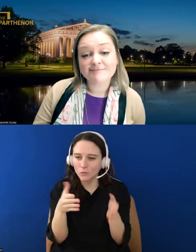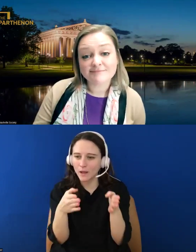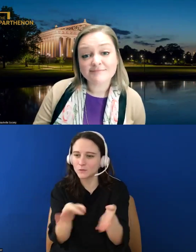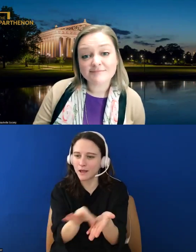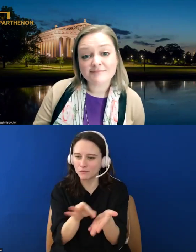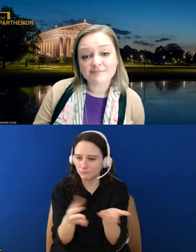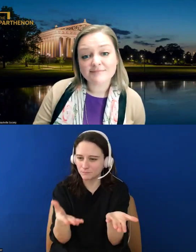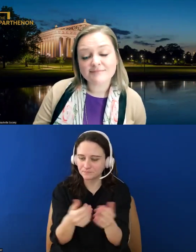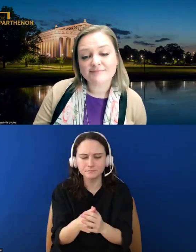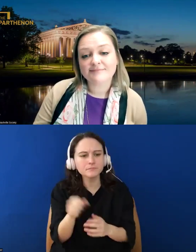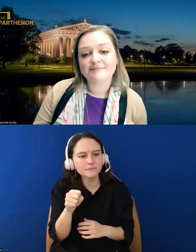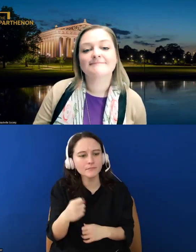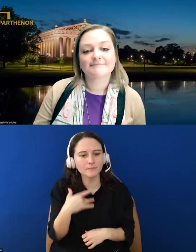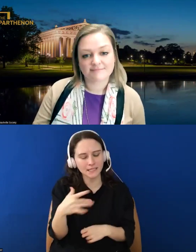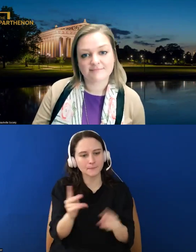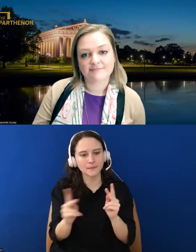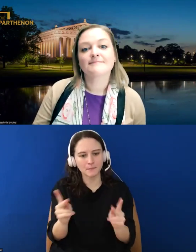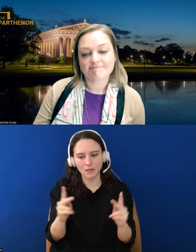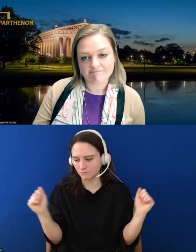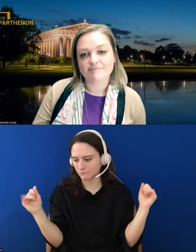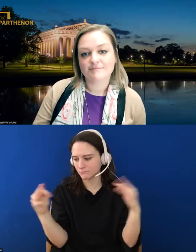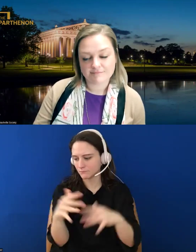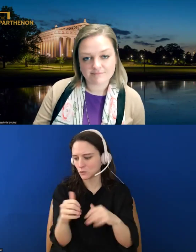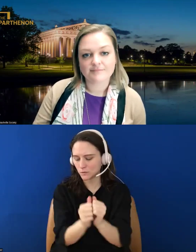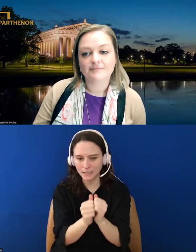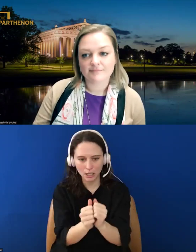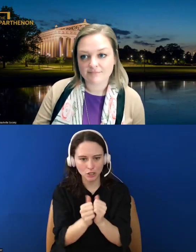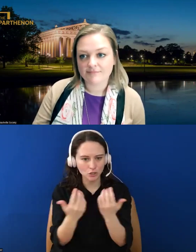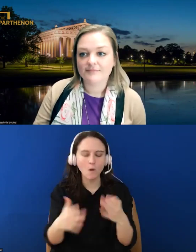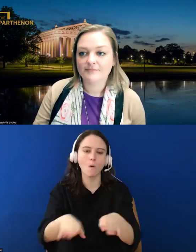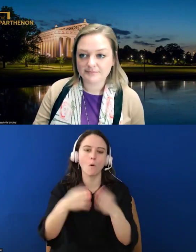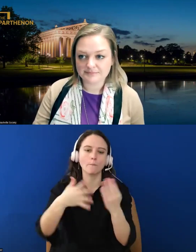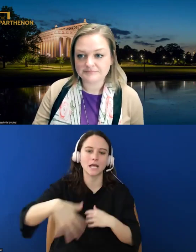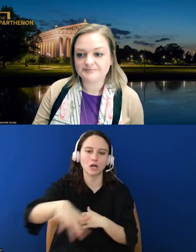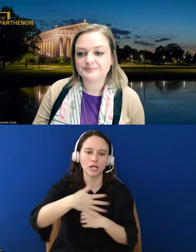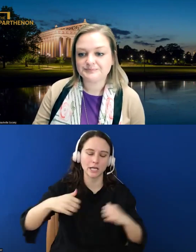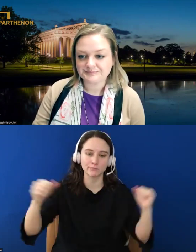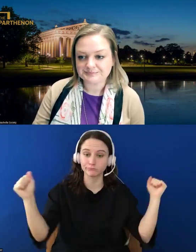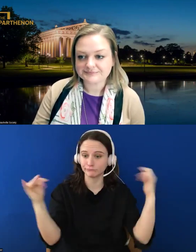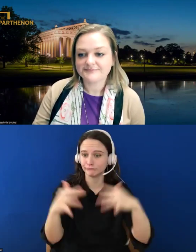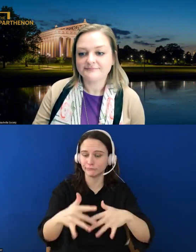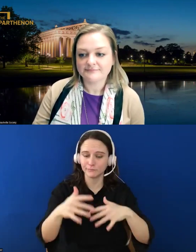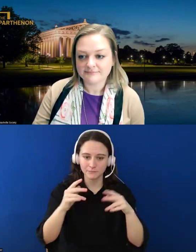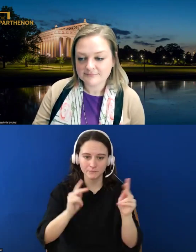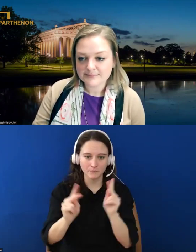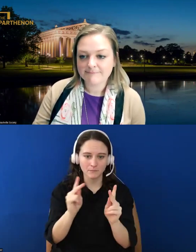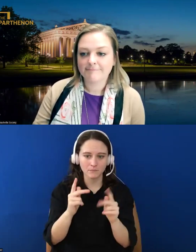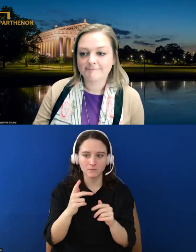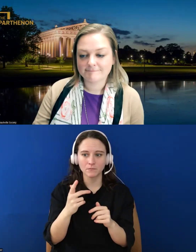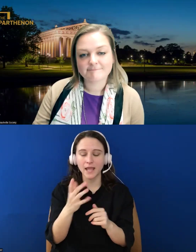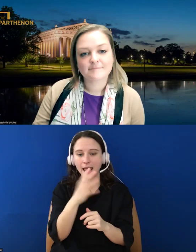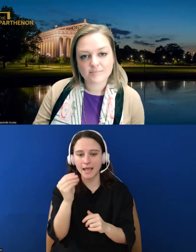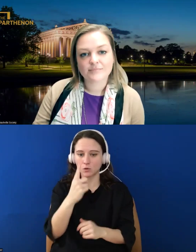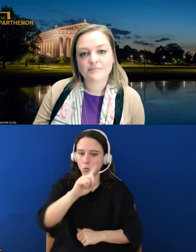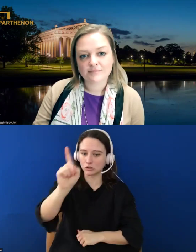yes. Usually people get together in open areas, and they basically, questions are asked to